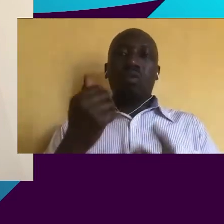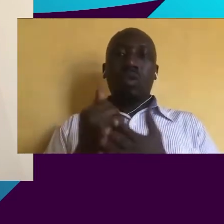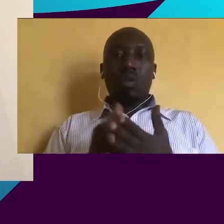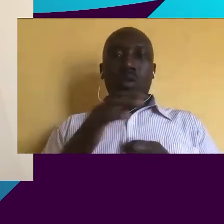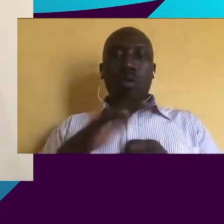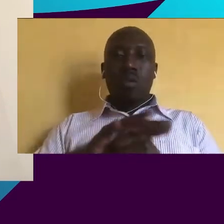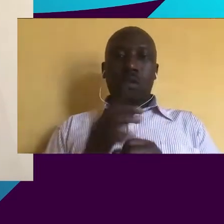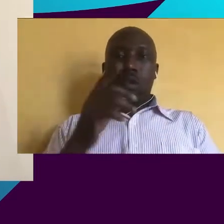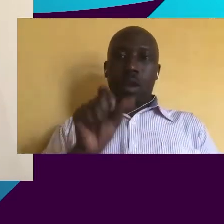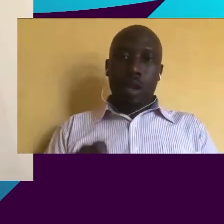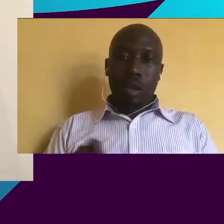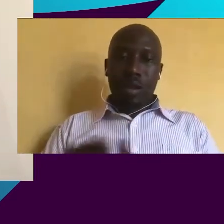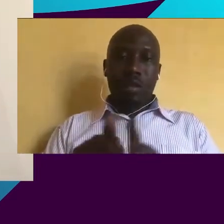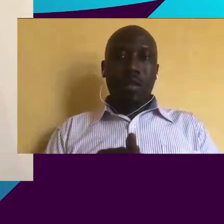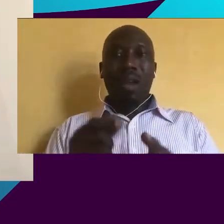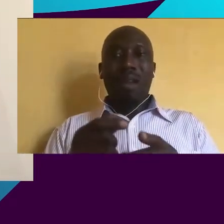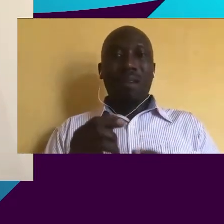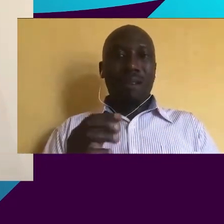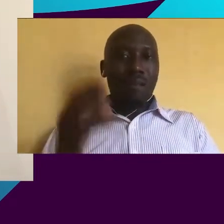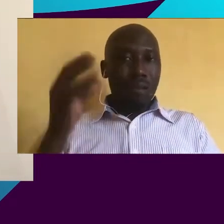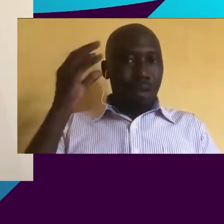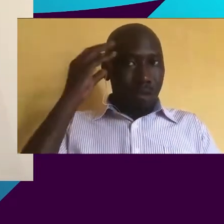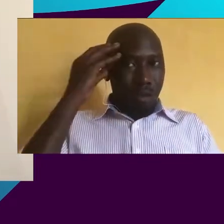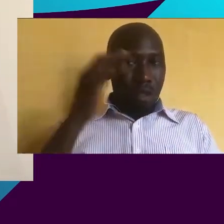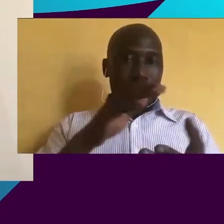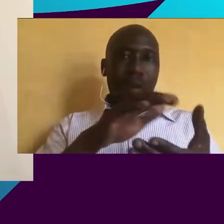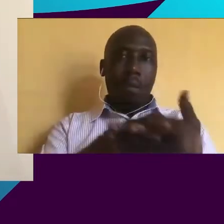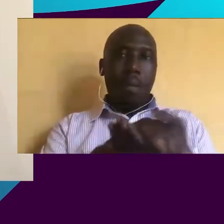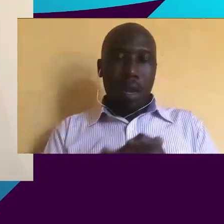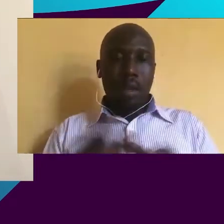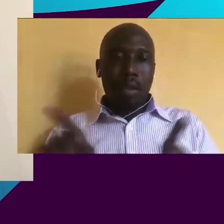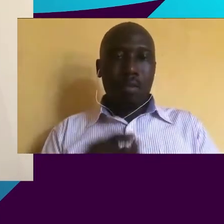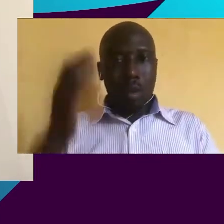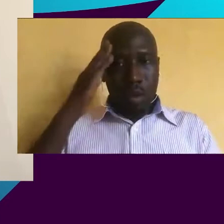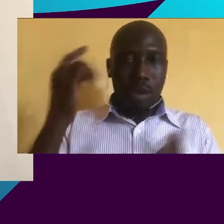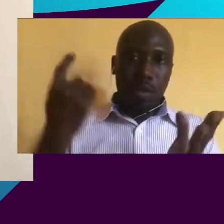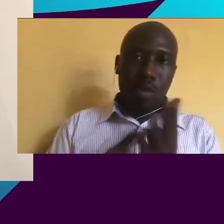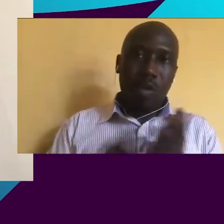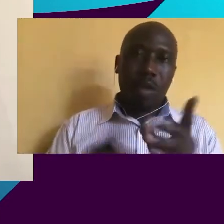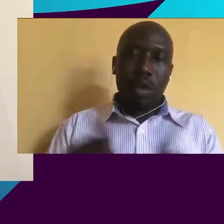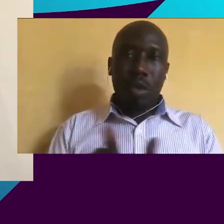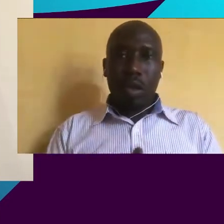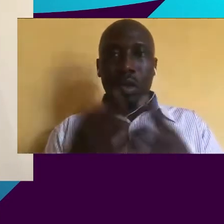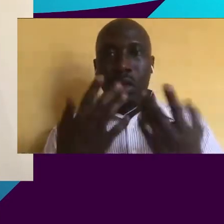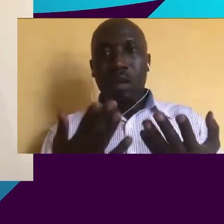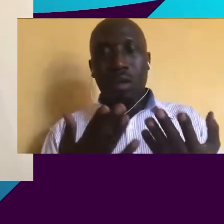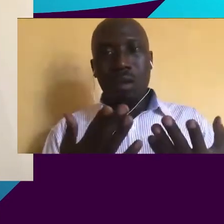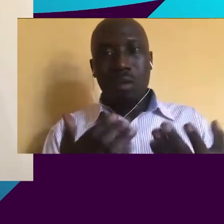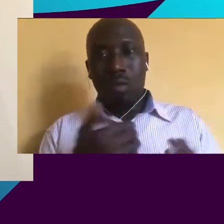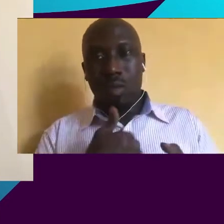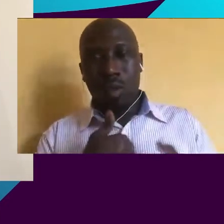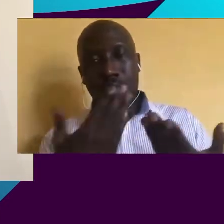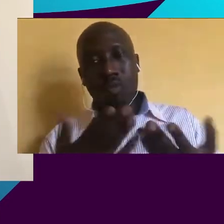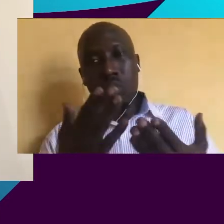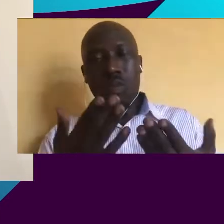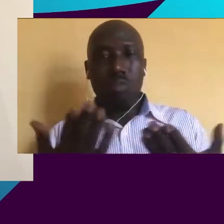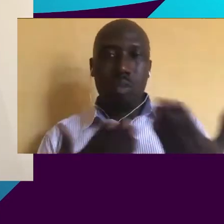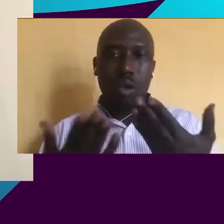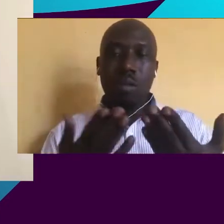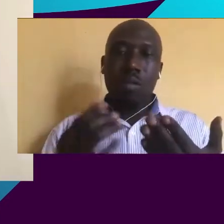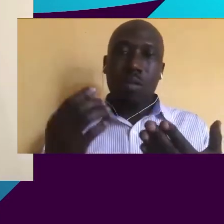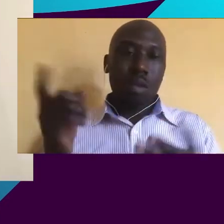marriages. Because I know in Uganda, I know you hear, you may not hear, but I'm sure you think this